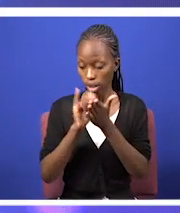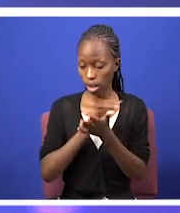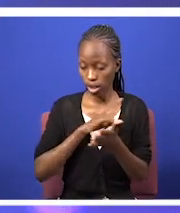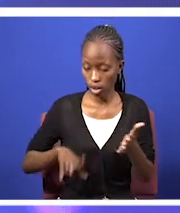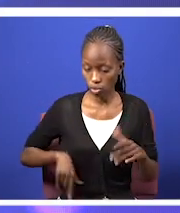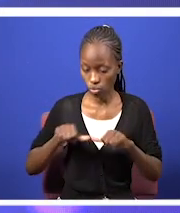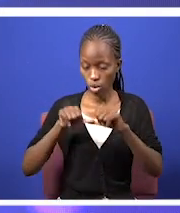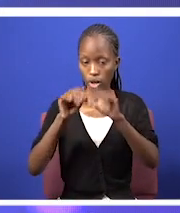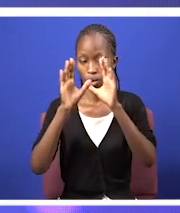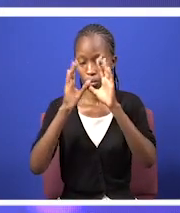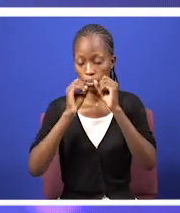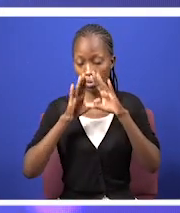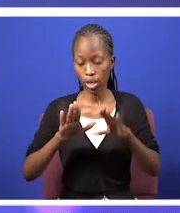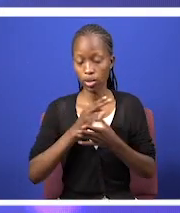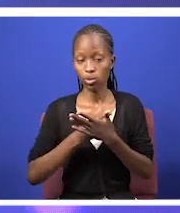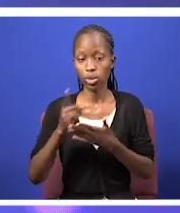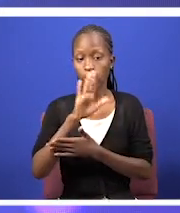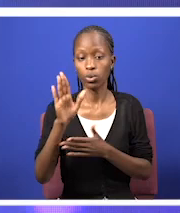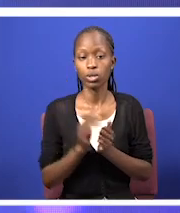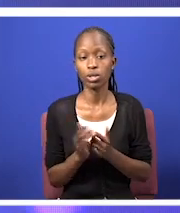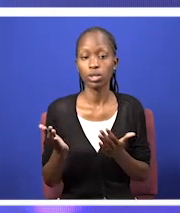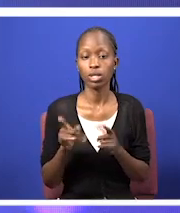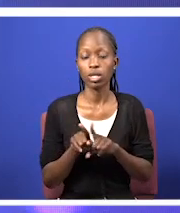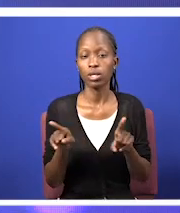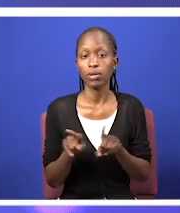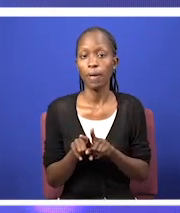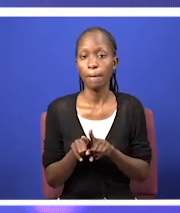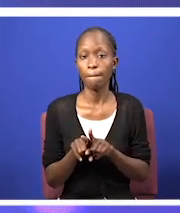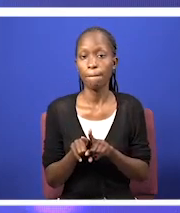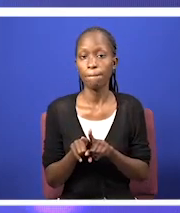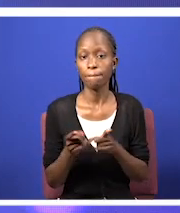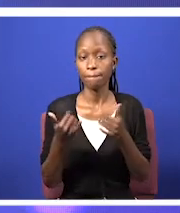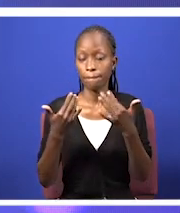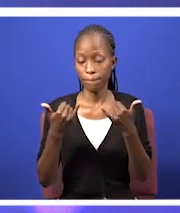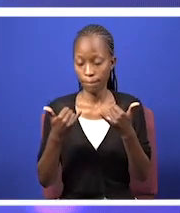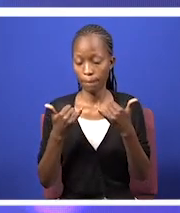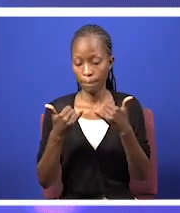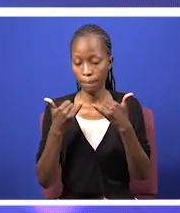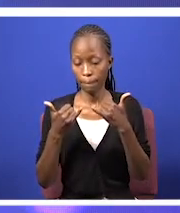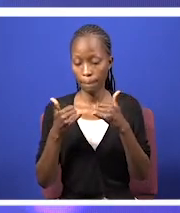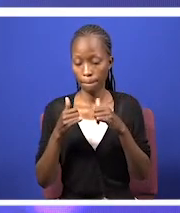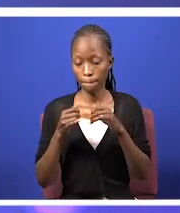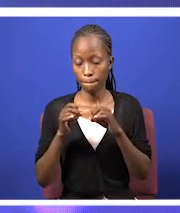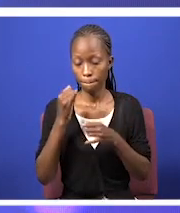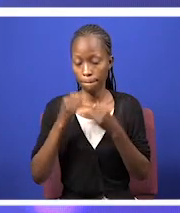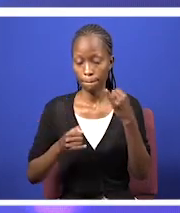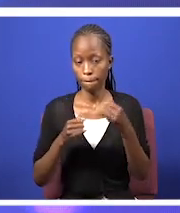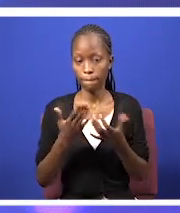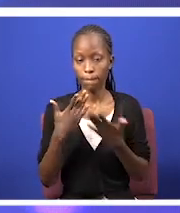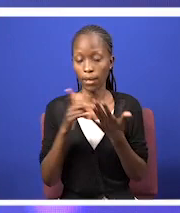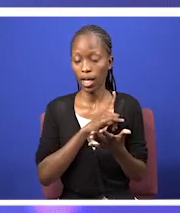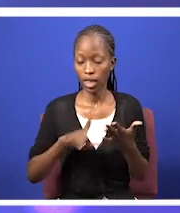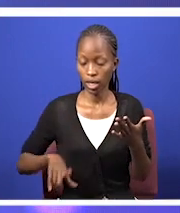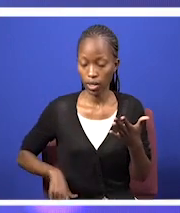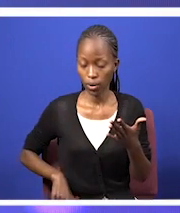that the Lord will just keep blessing your week. And now just wherever you are, stretch forth your hands as I give us the benediction. And now